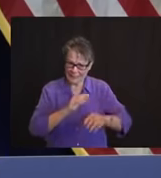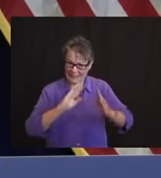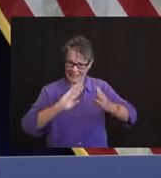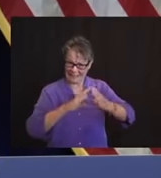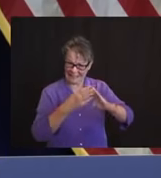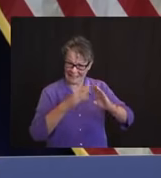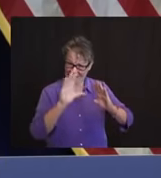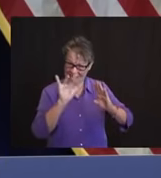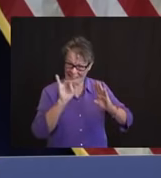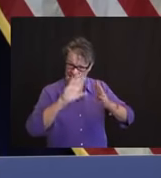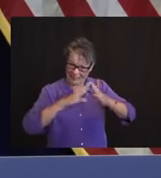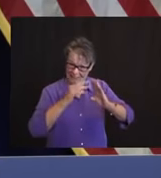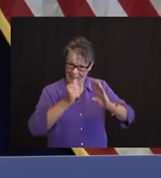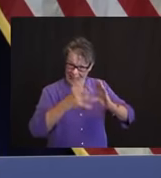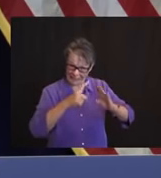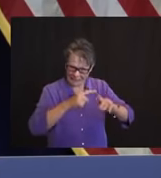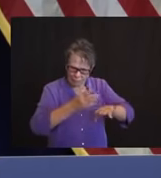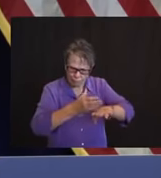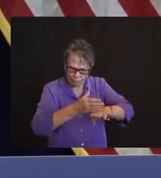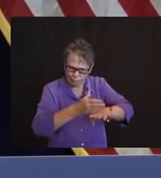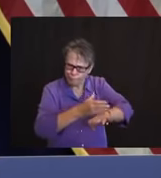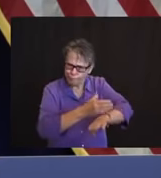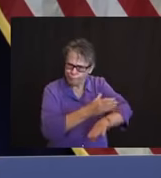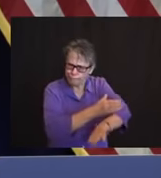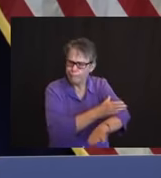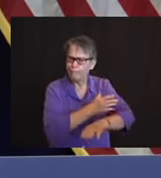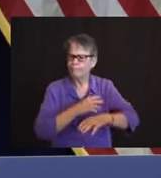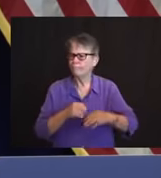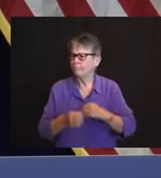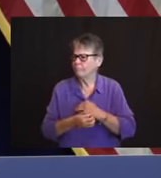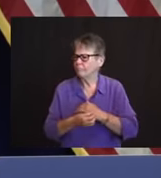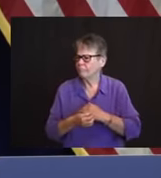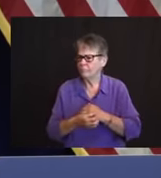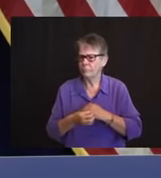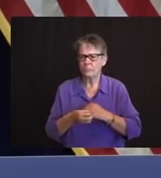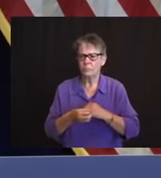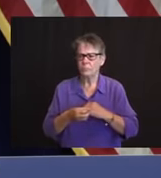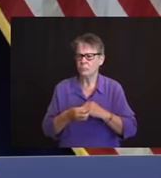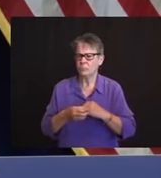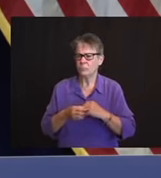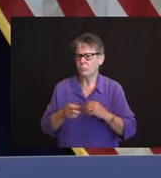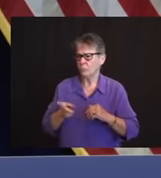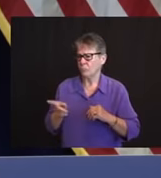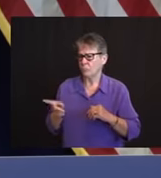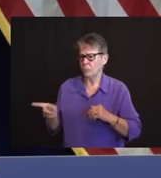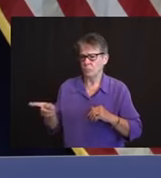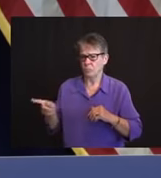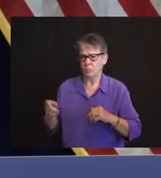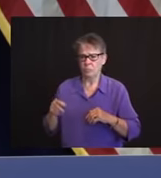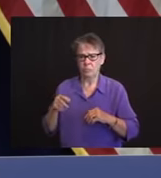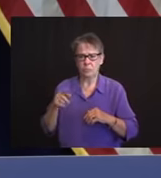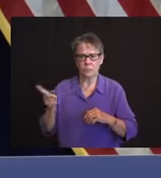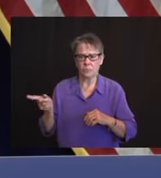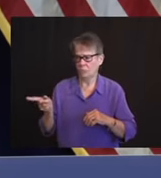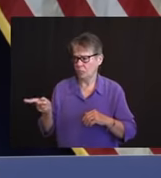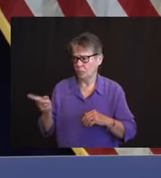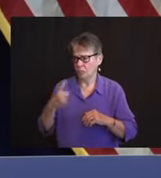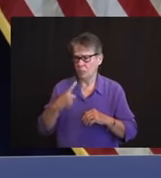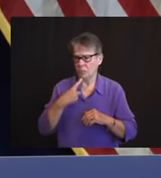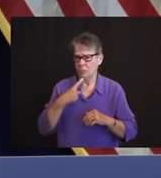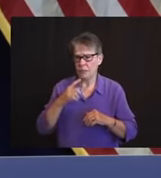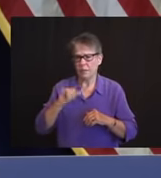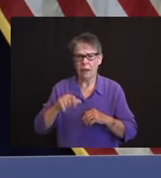on responsibilities in the tourism district by maintaining overall cleanliness along the